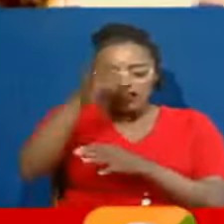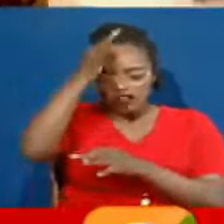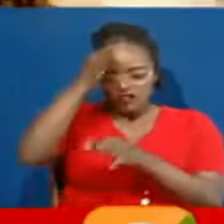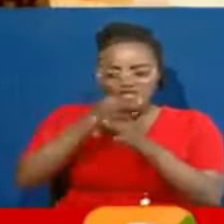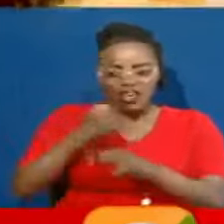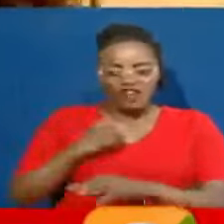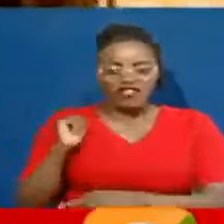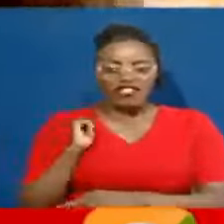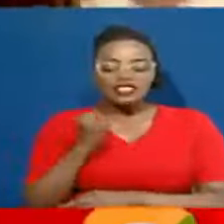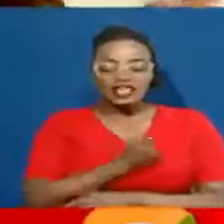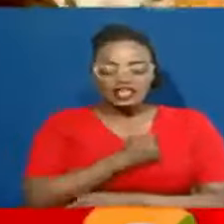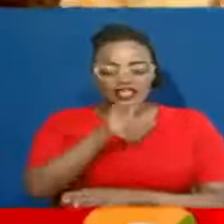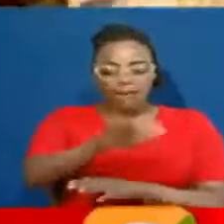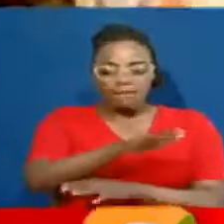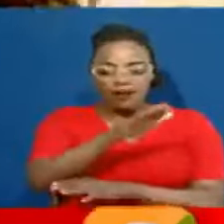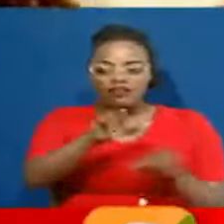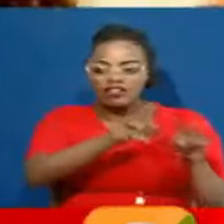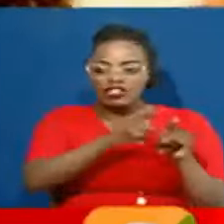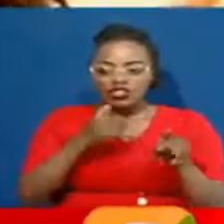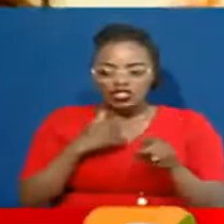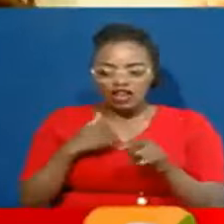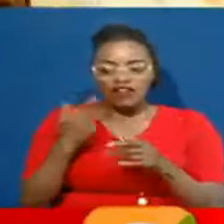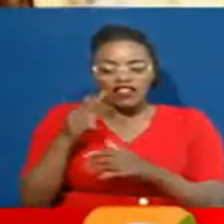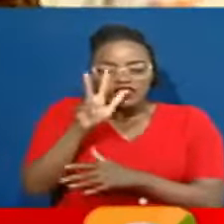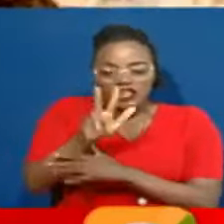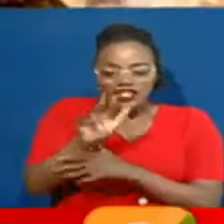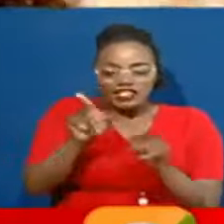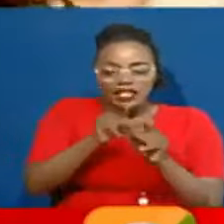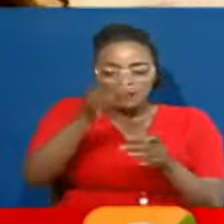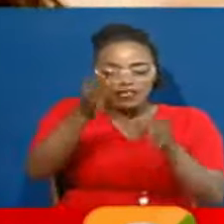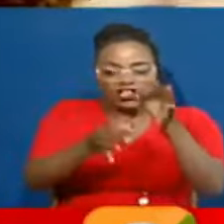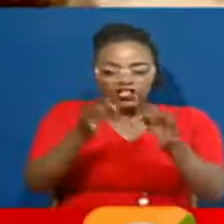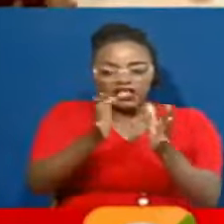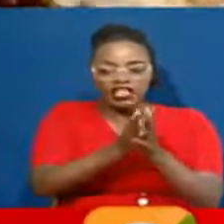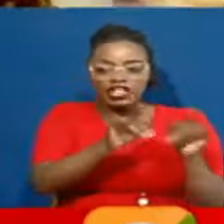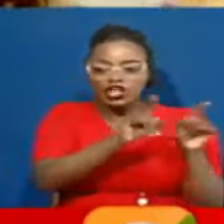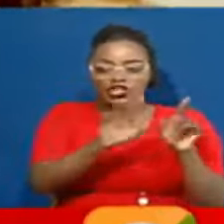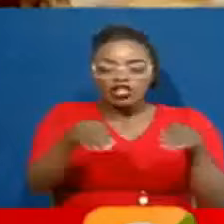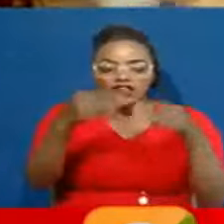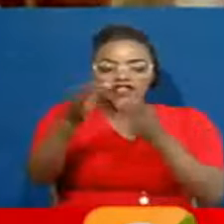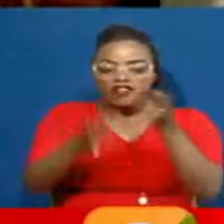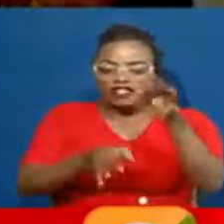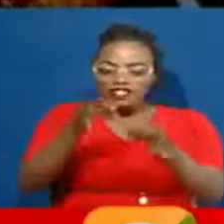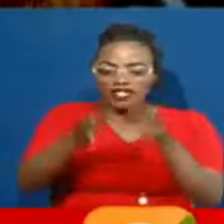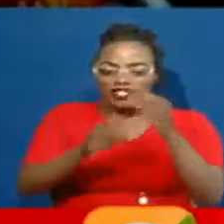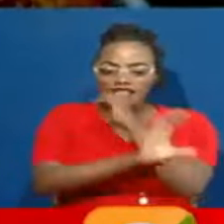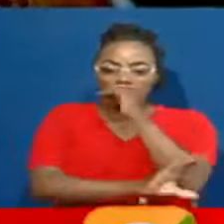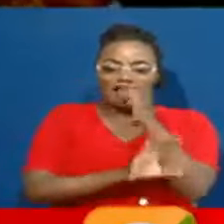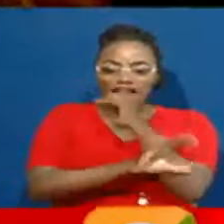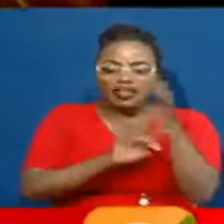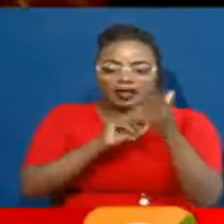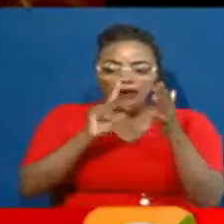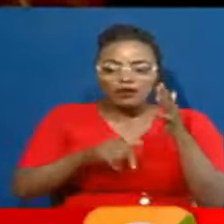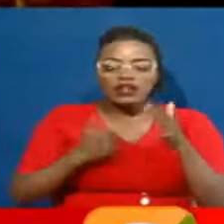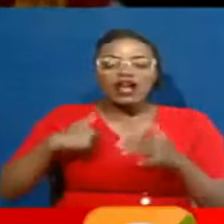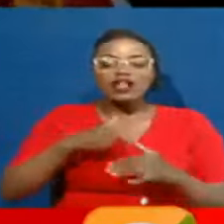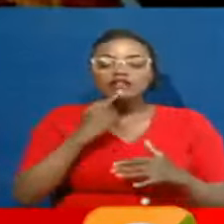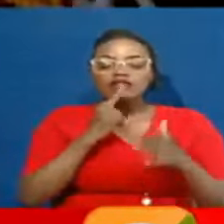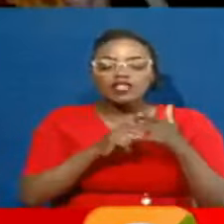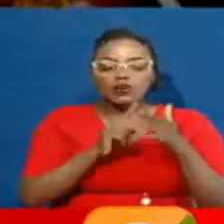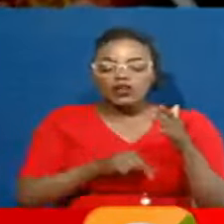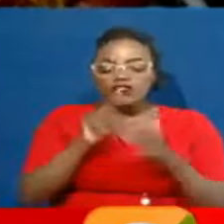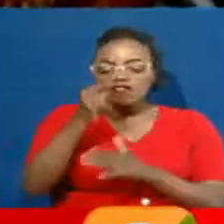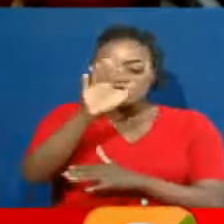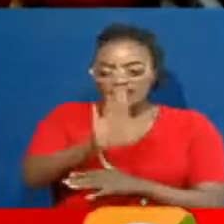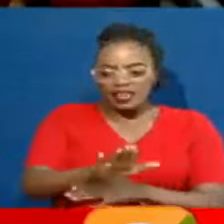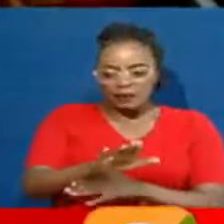our Senate House, and even we have step three, which is the judiciary, and they have served justice in this country. Kwa hivyo tunataka kusema this step